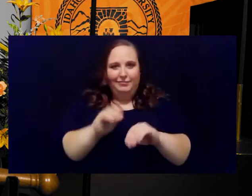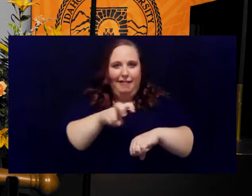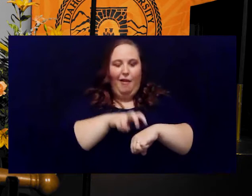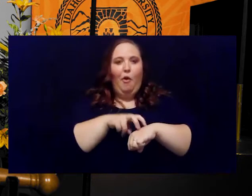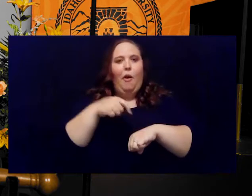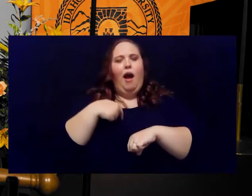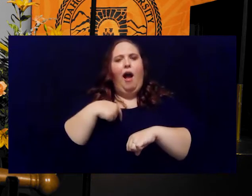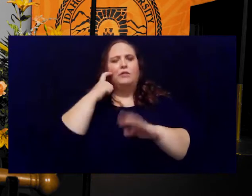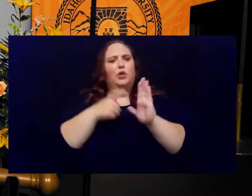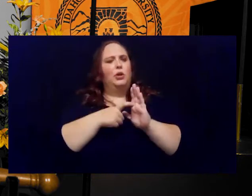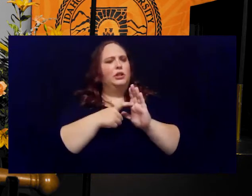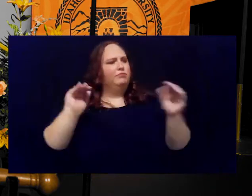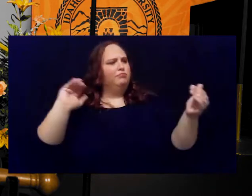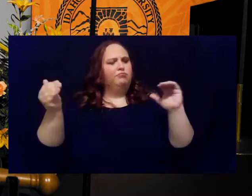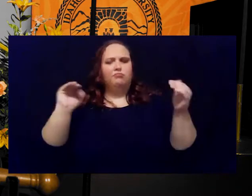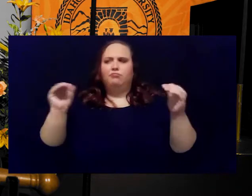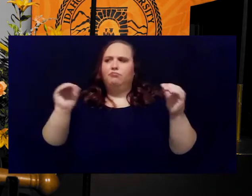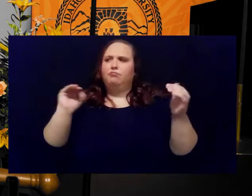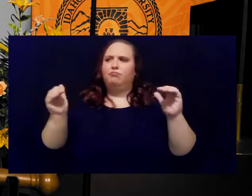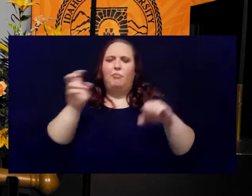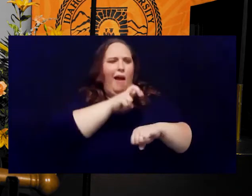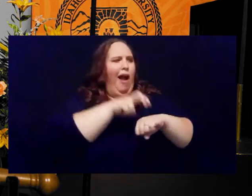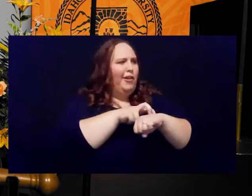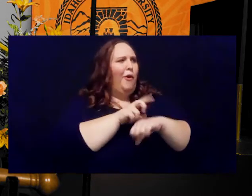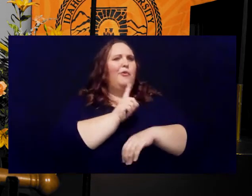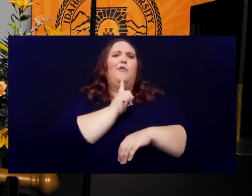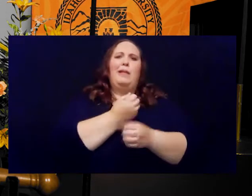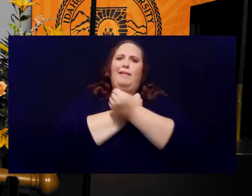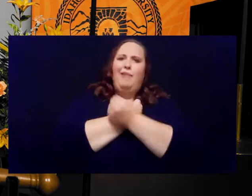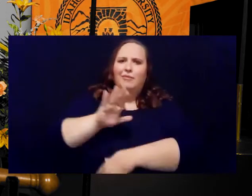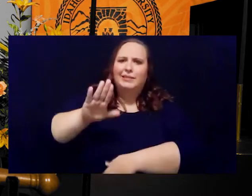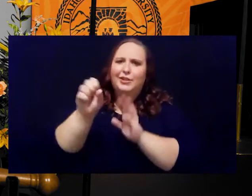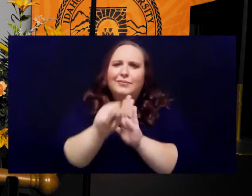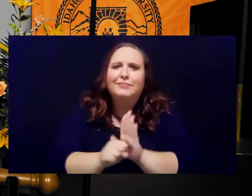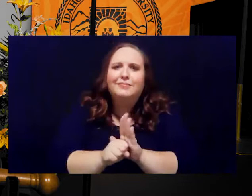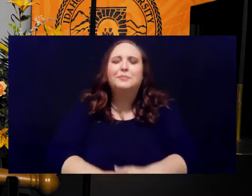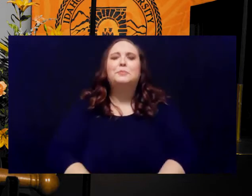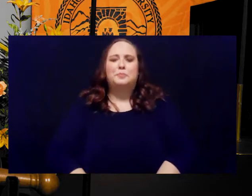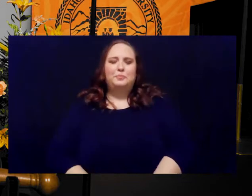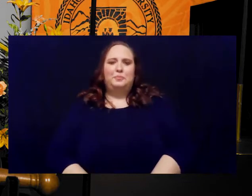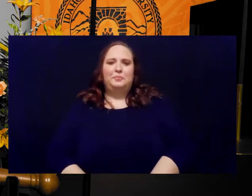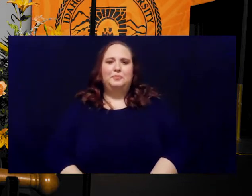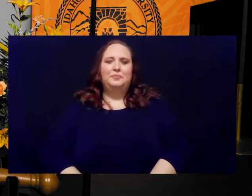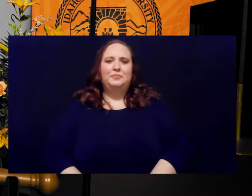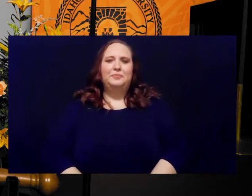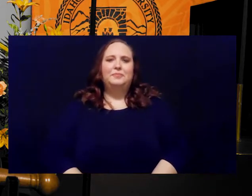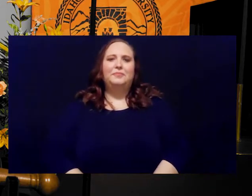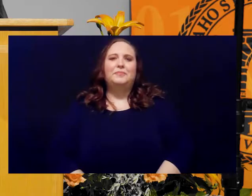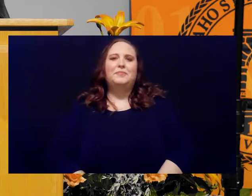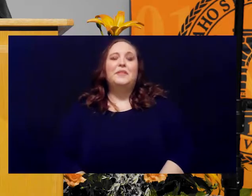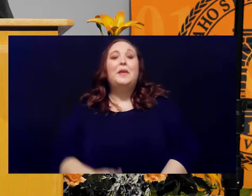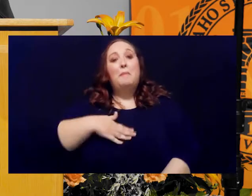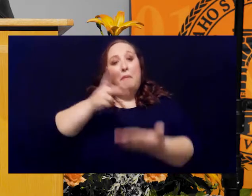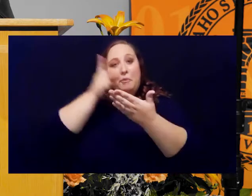in Colorado, I noticed that Idahoans paled in comparison to Coloradans when it came to expressing their love for their